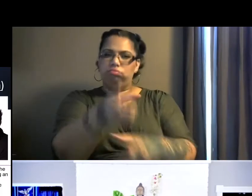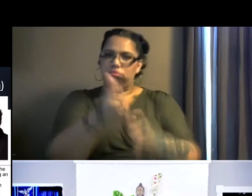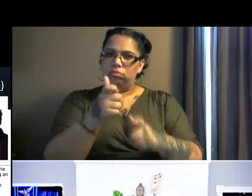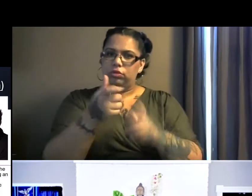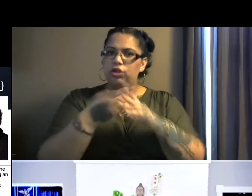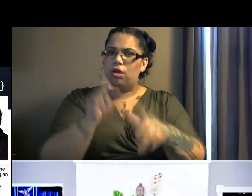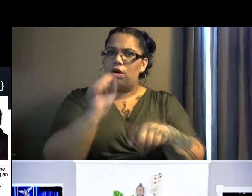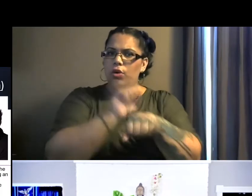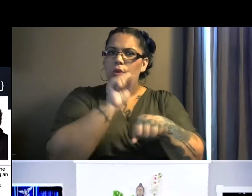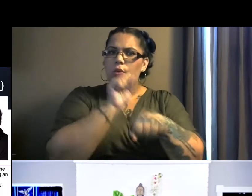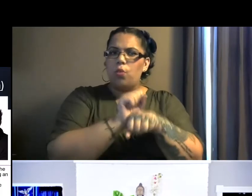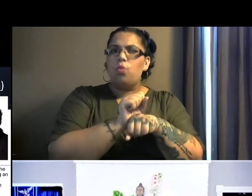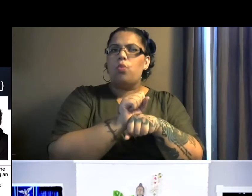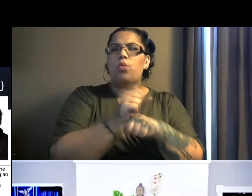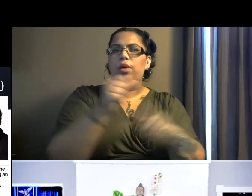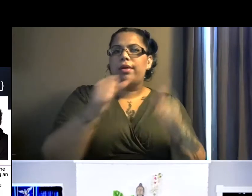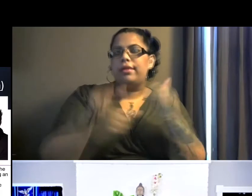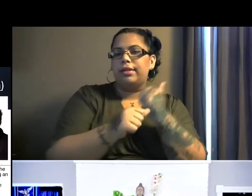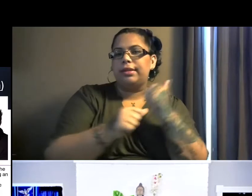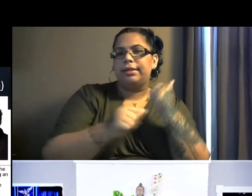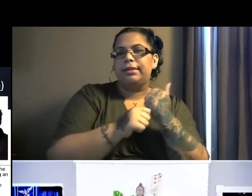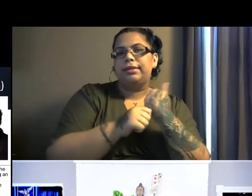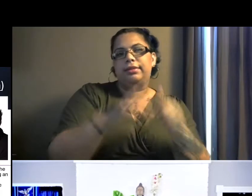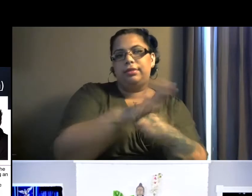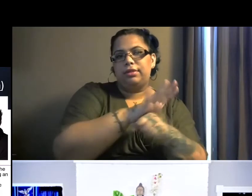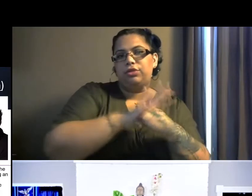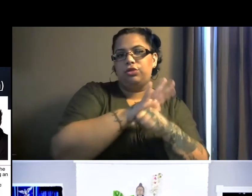district attorney in Manhattan.